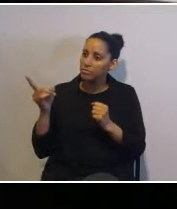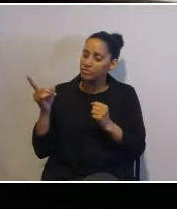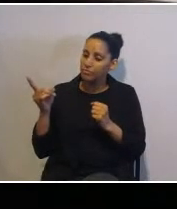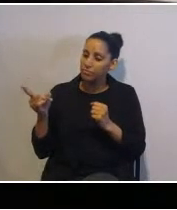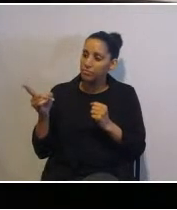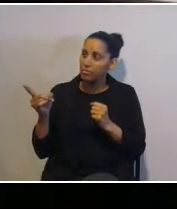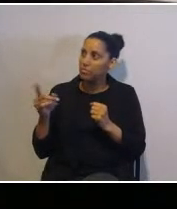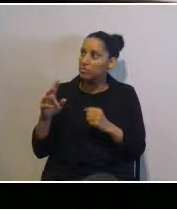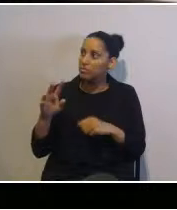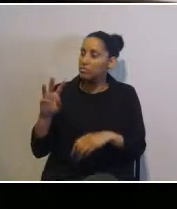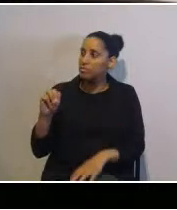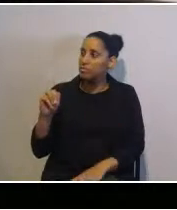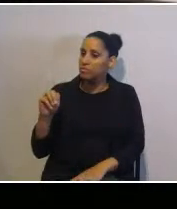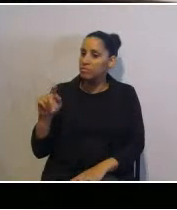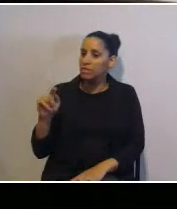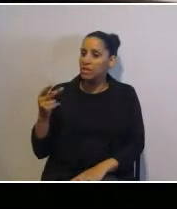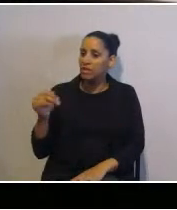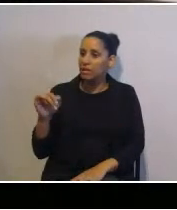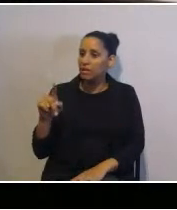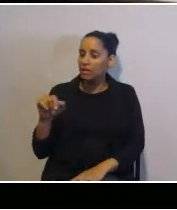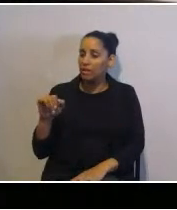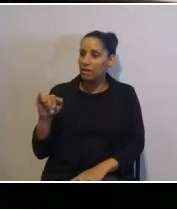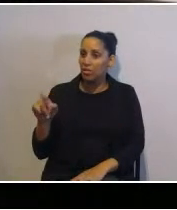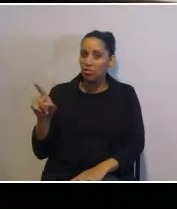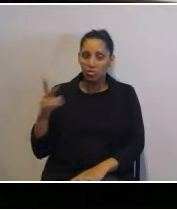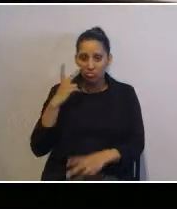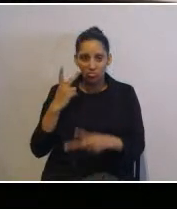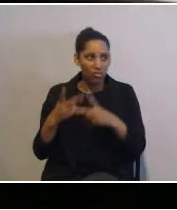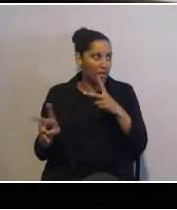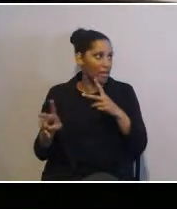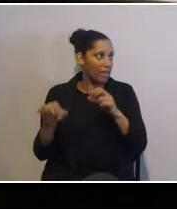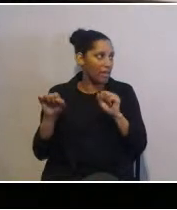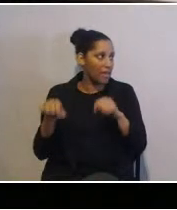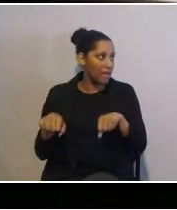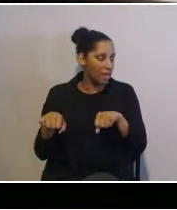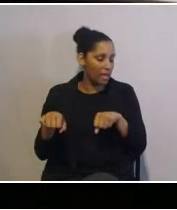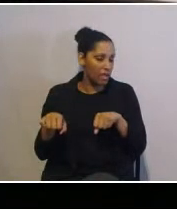Mr. Ngidi, if Lomuga you can check as to